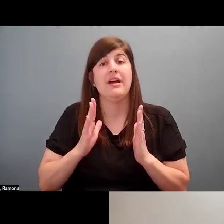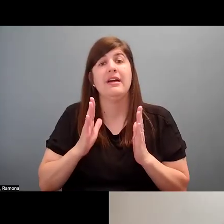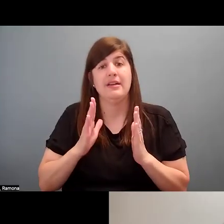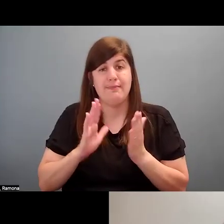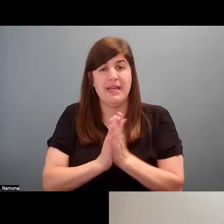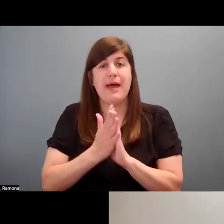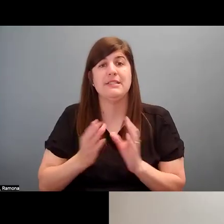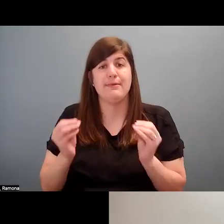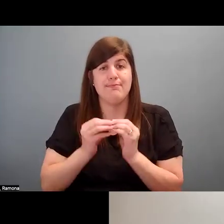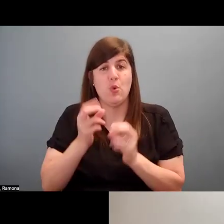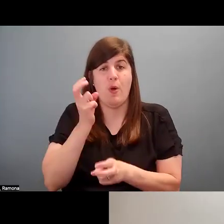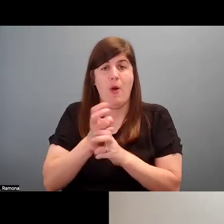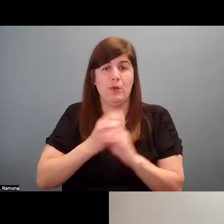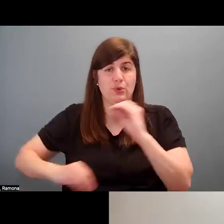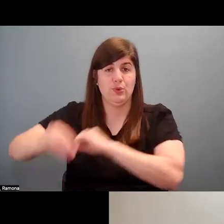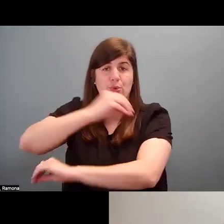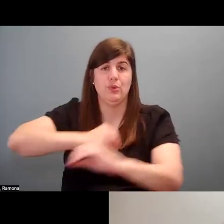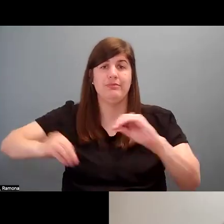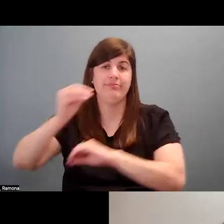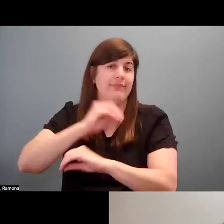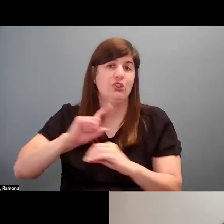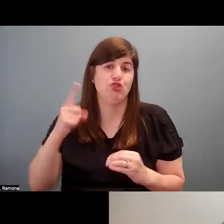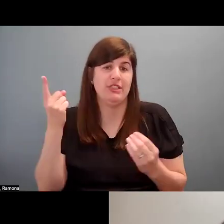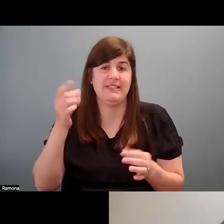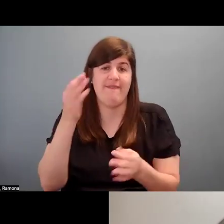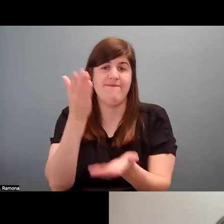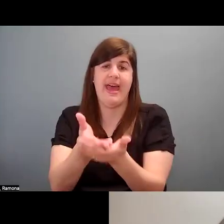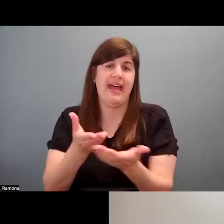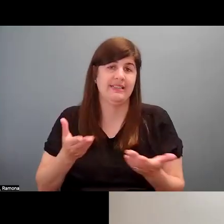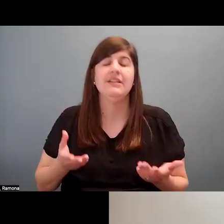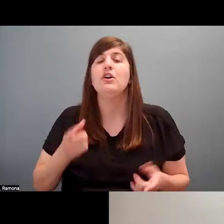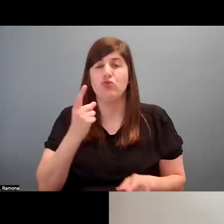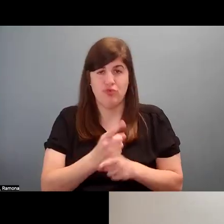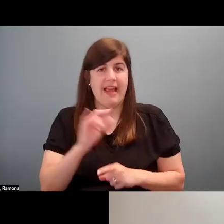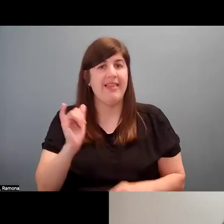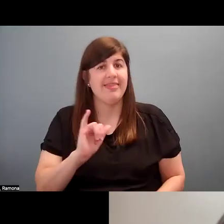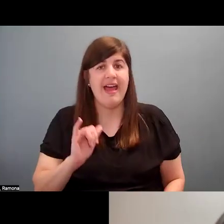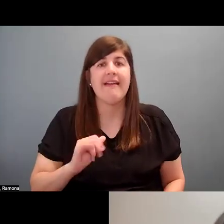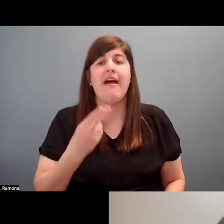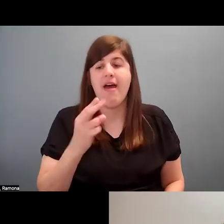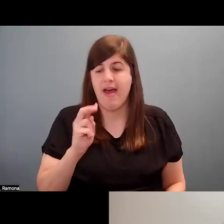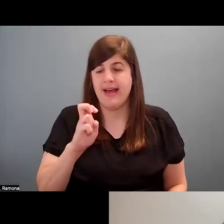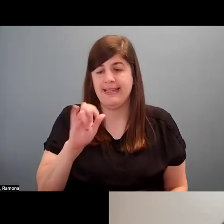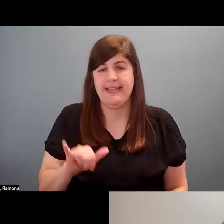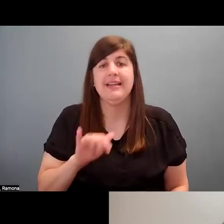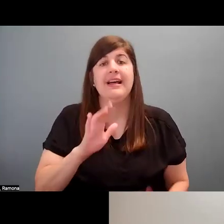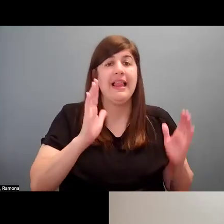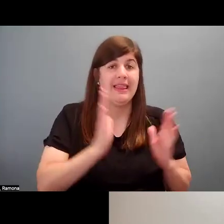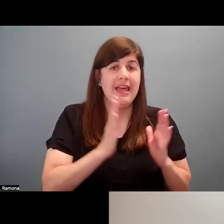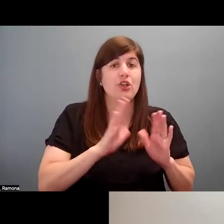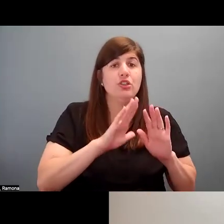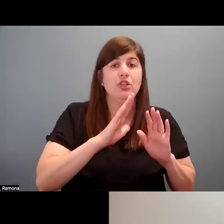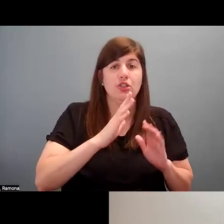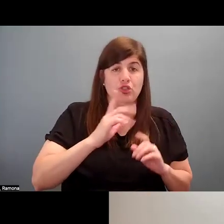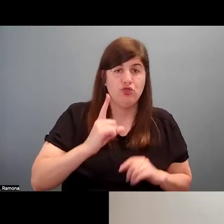of. Yes. And it's just a thing. So It's yeah, sort of like honey. So the little yeah, shrimp, they would feel like they're swimming in honey